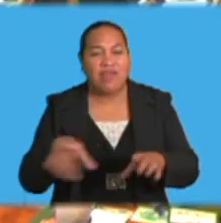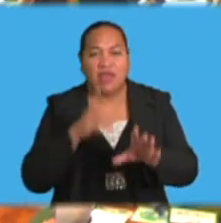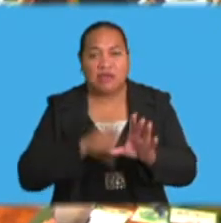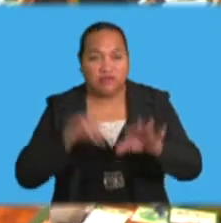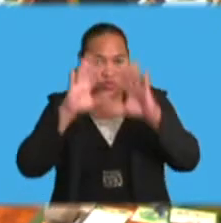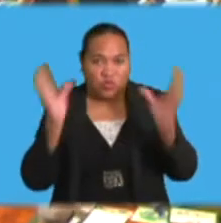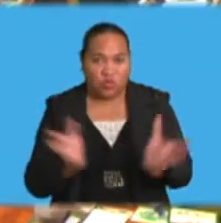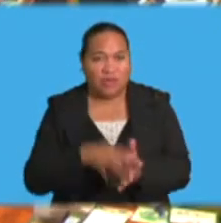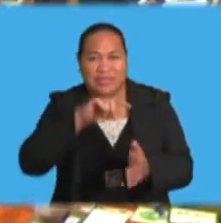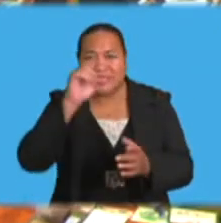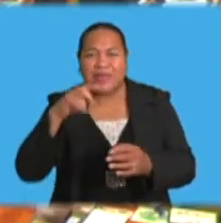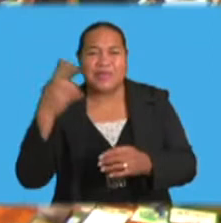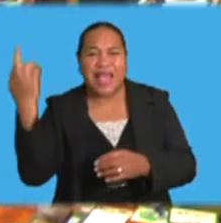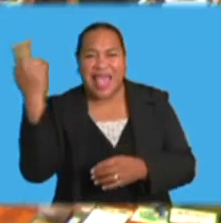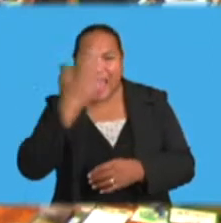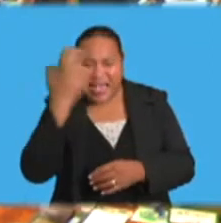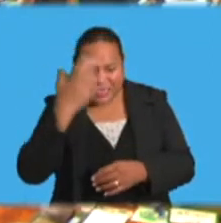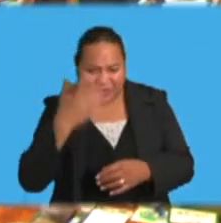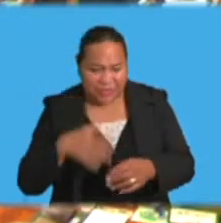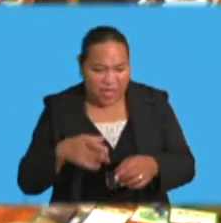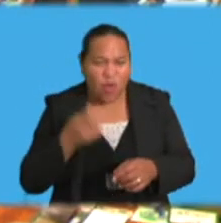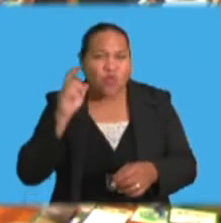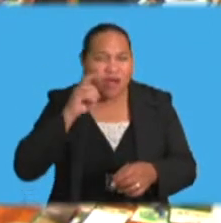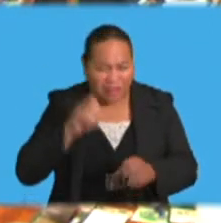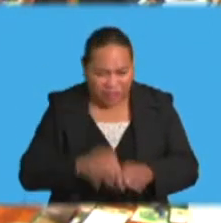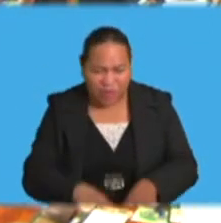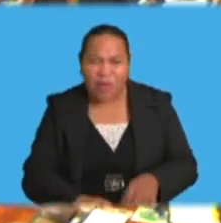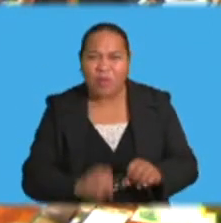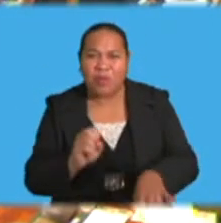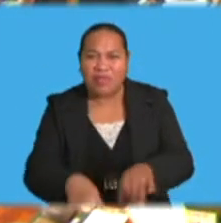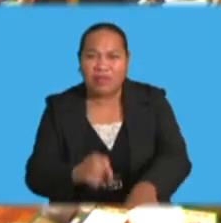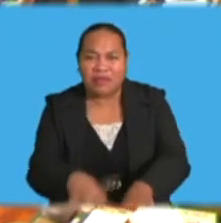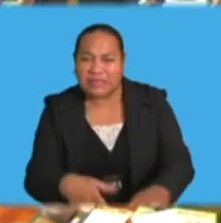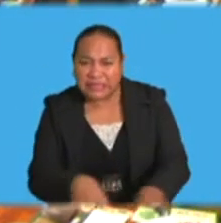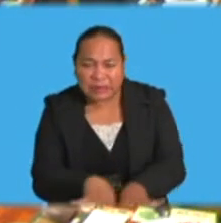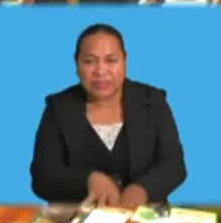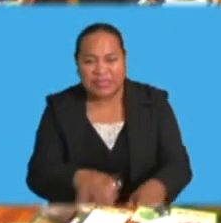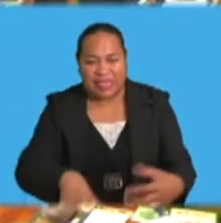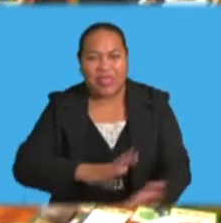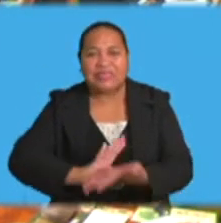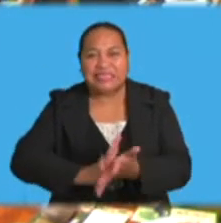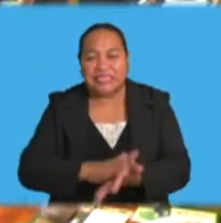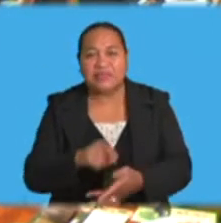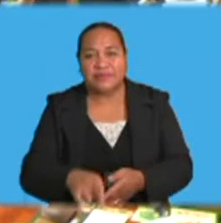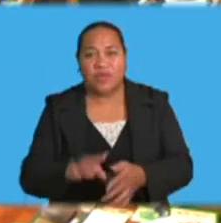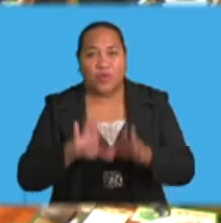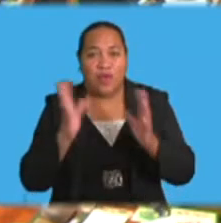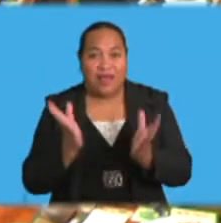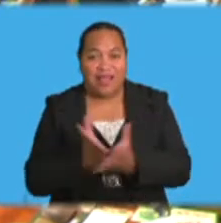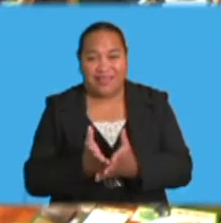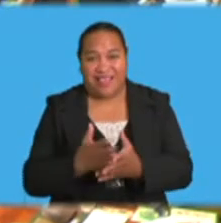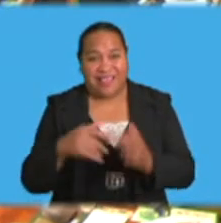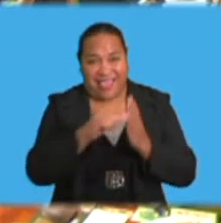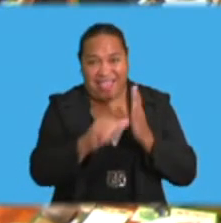led to hazardous levels of water and air pollutants. The Health and Safety at Work Act, which my